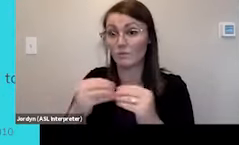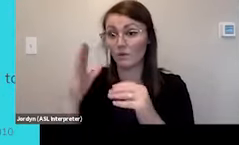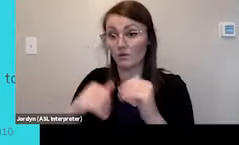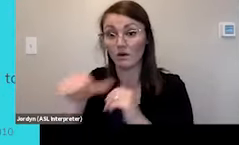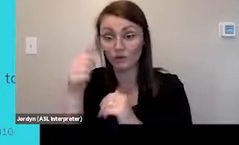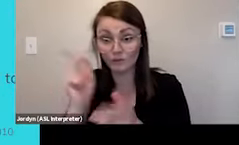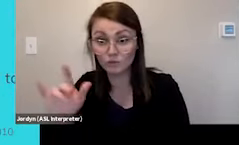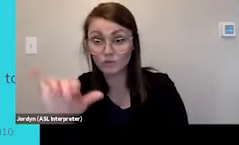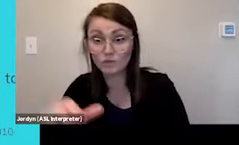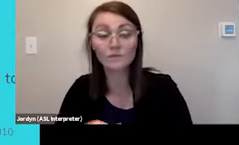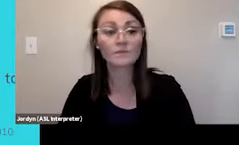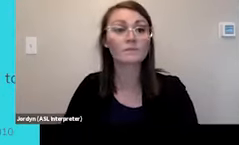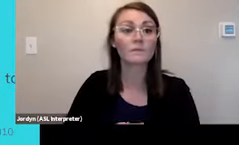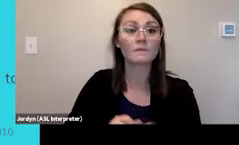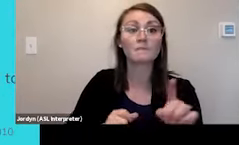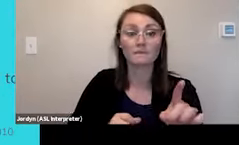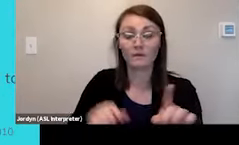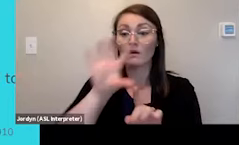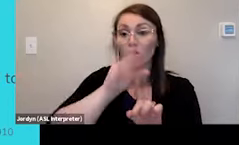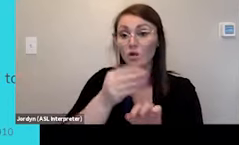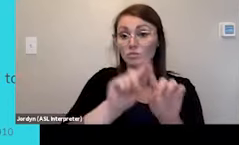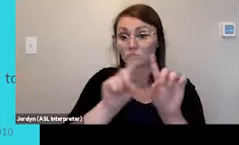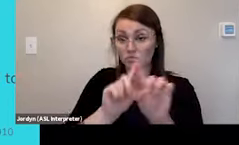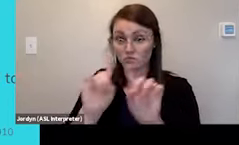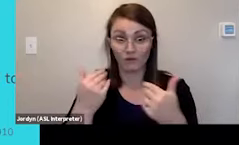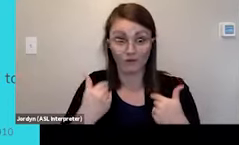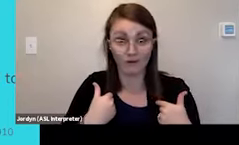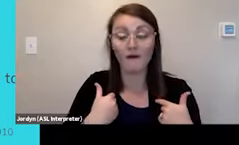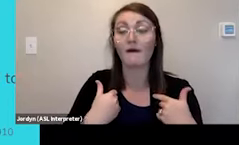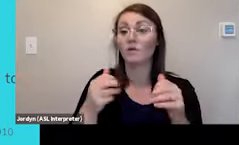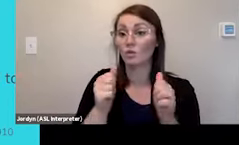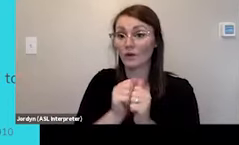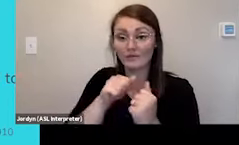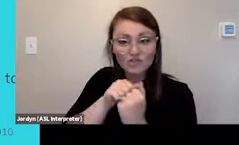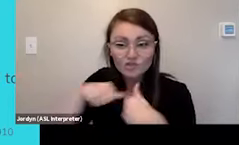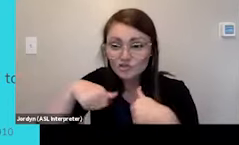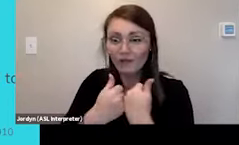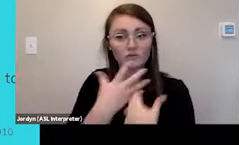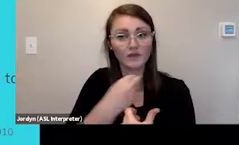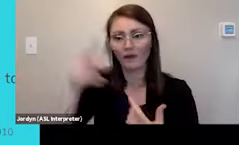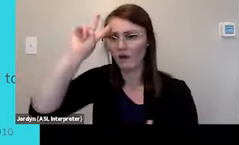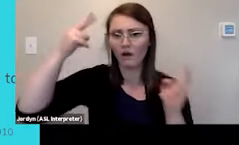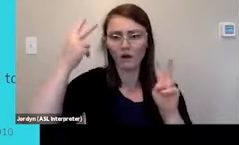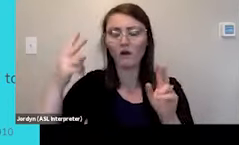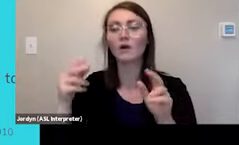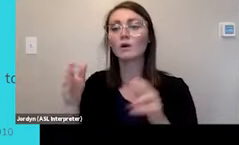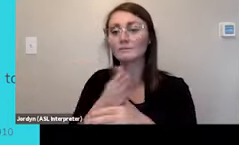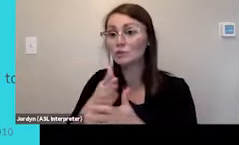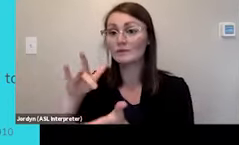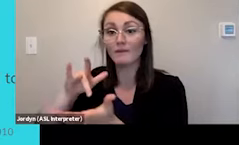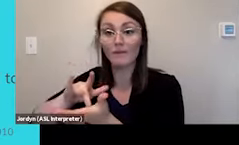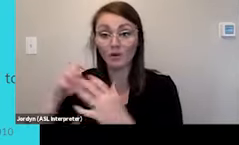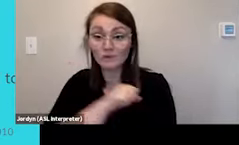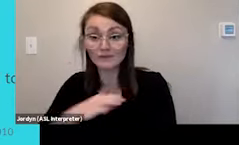and there are cultural differences and challenges and misunderstandings stemming between medical staff